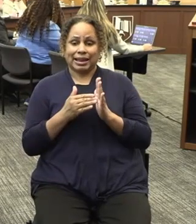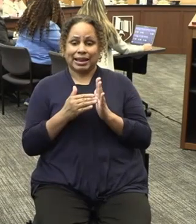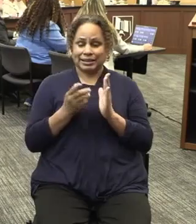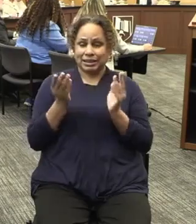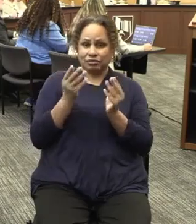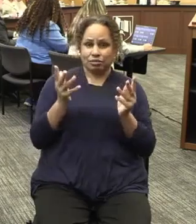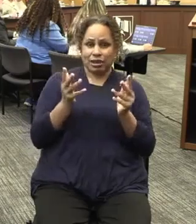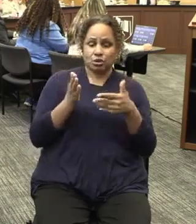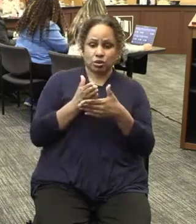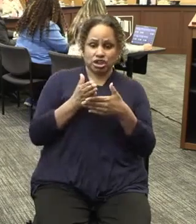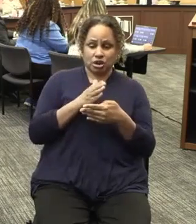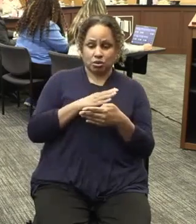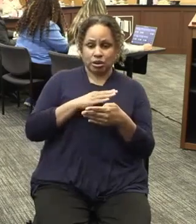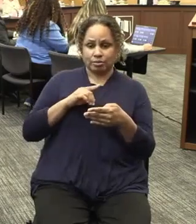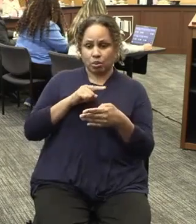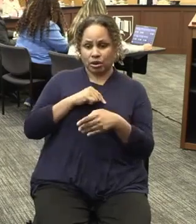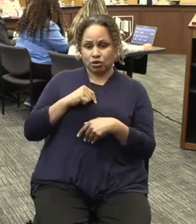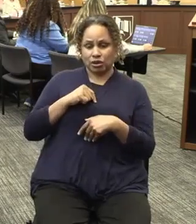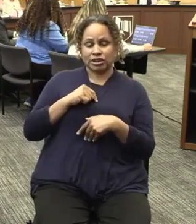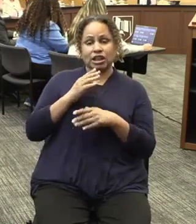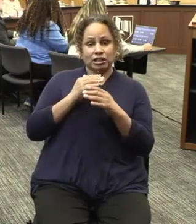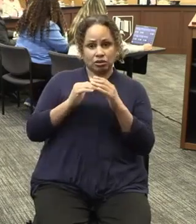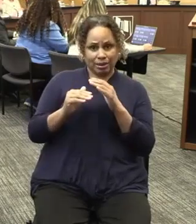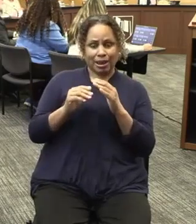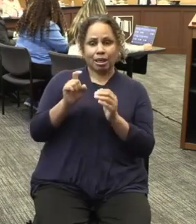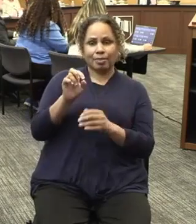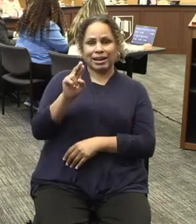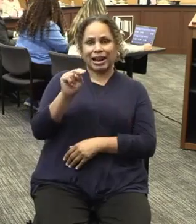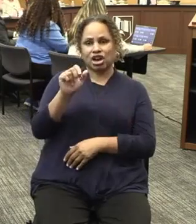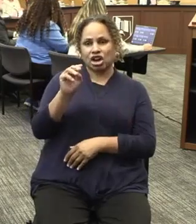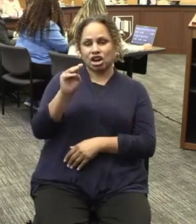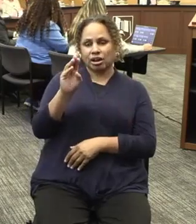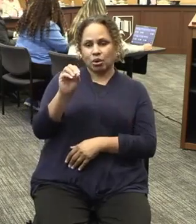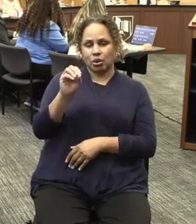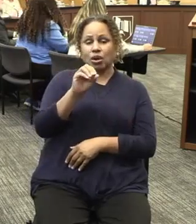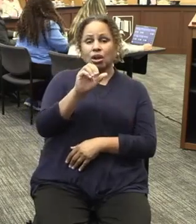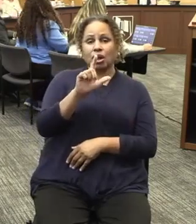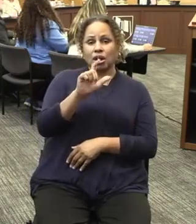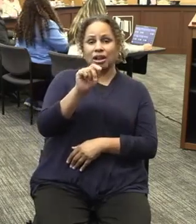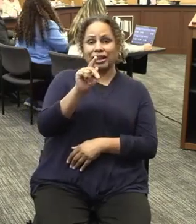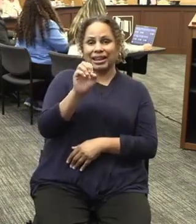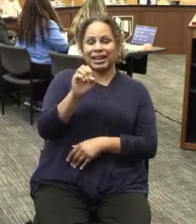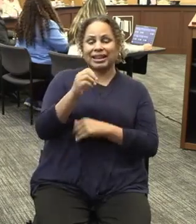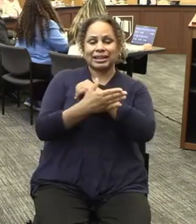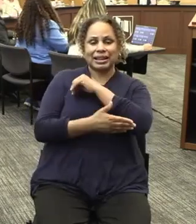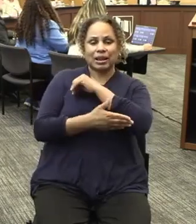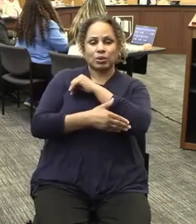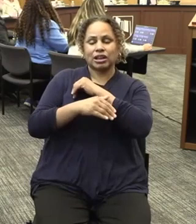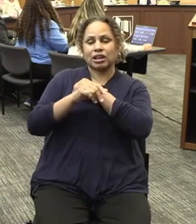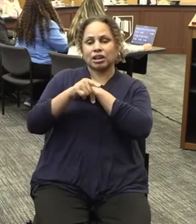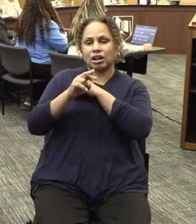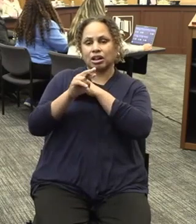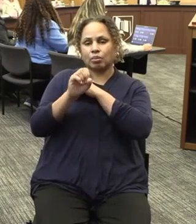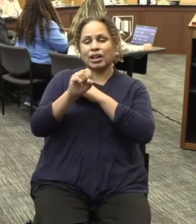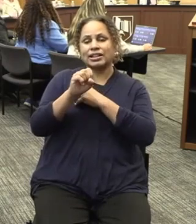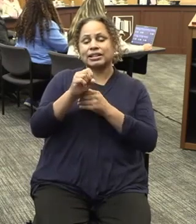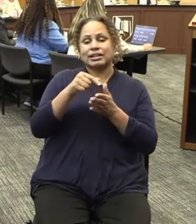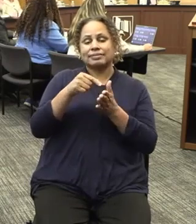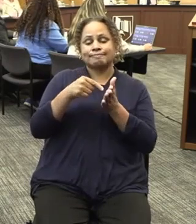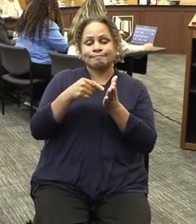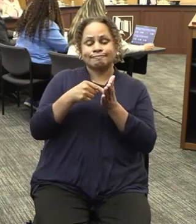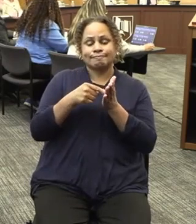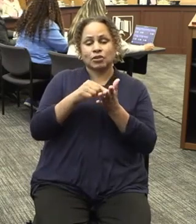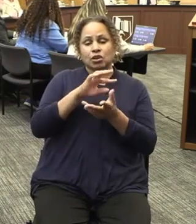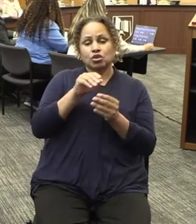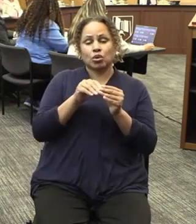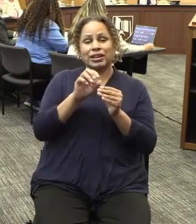board of trustees through email by Dr. Namuo. The Lake County Press invoices totaling $10,218 were not related